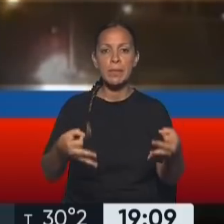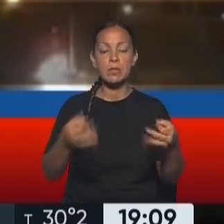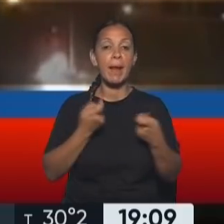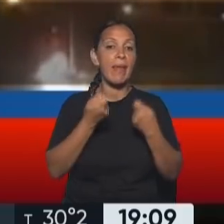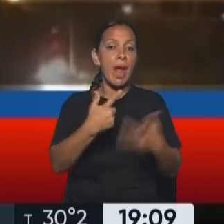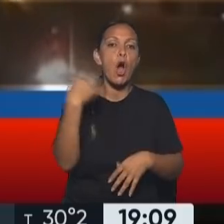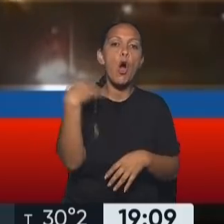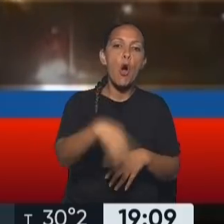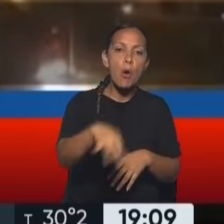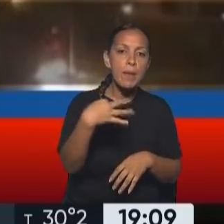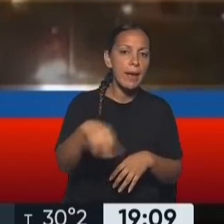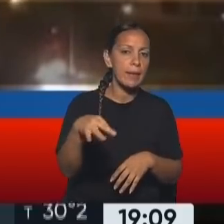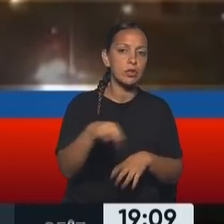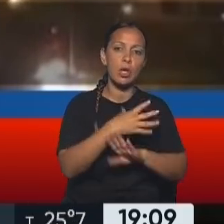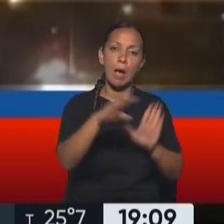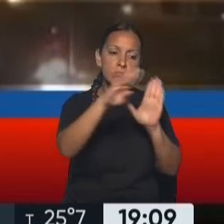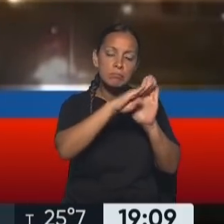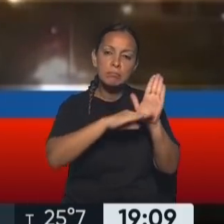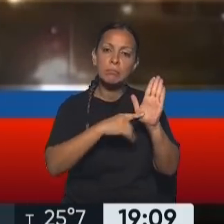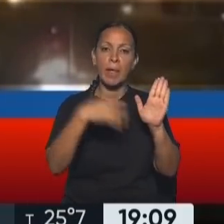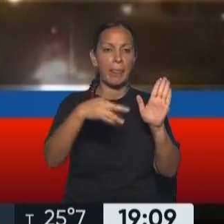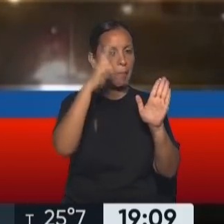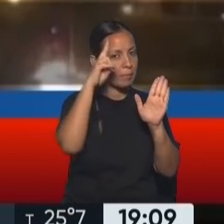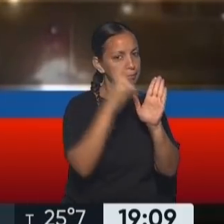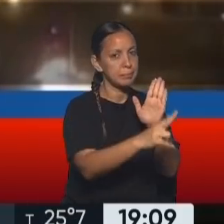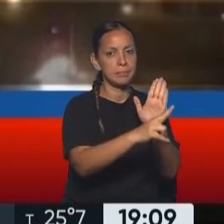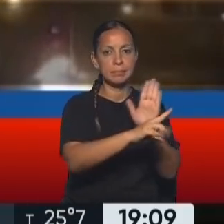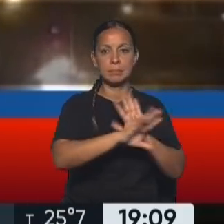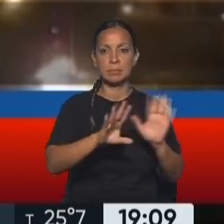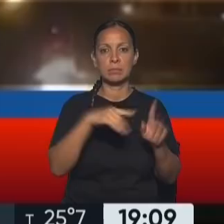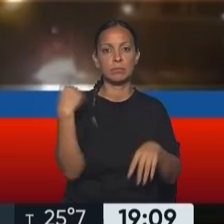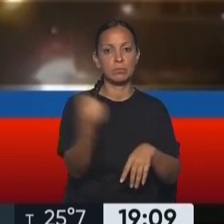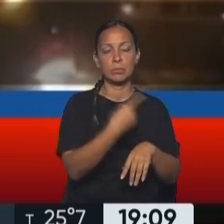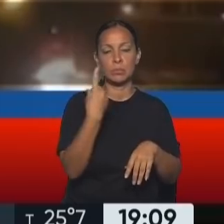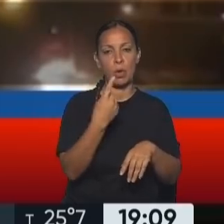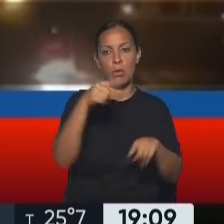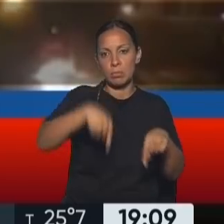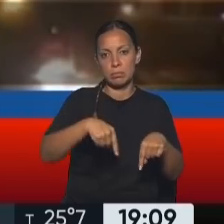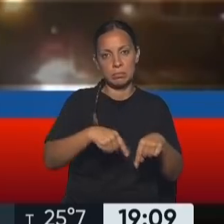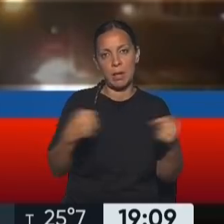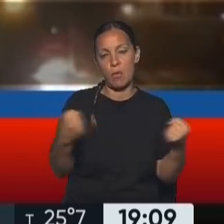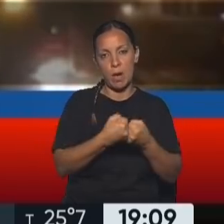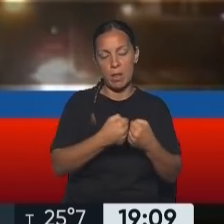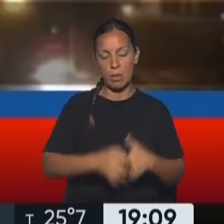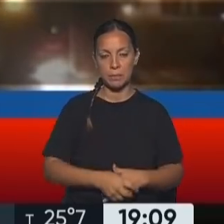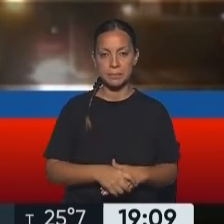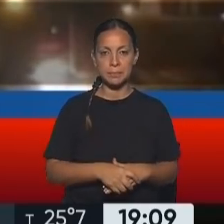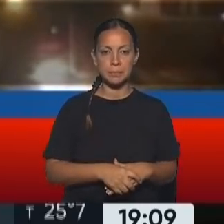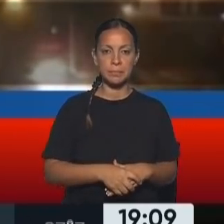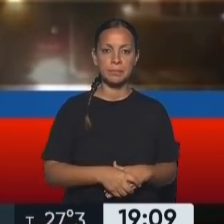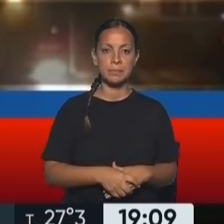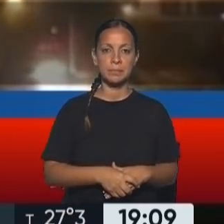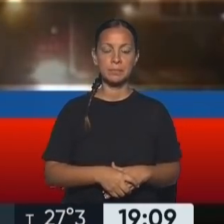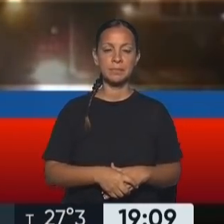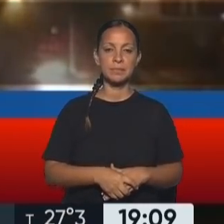would commit to not compromise these principles that we all